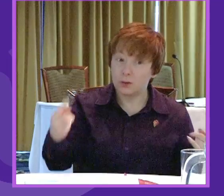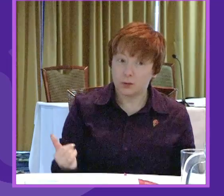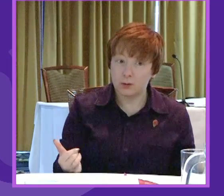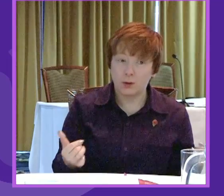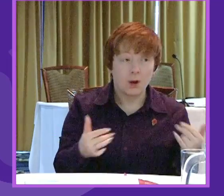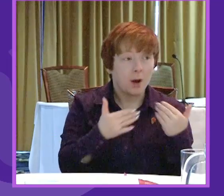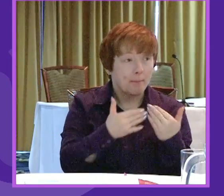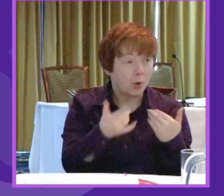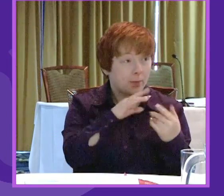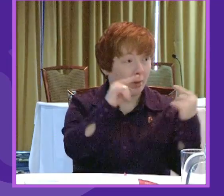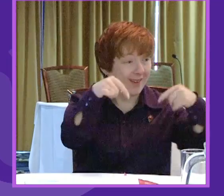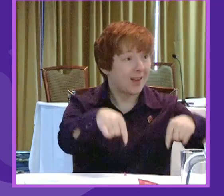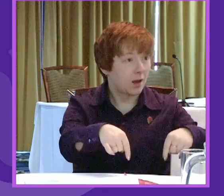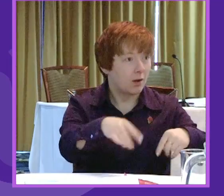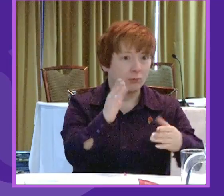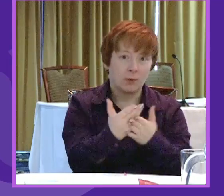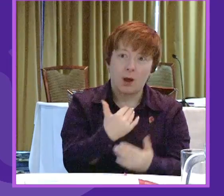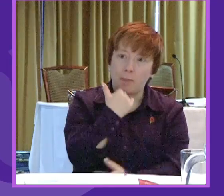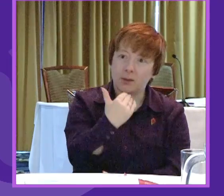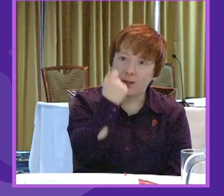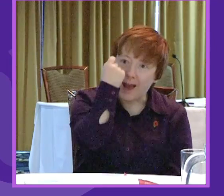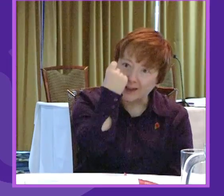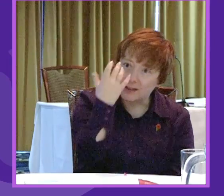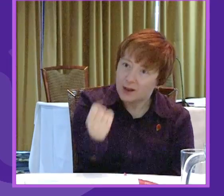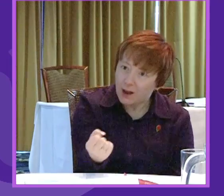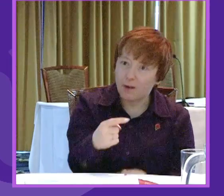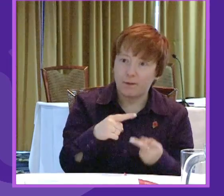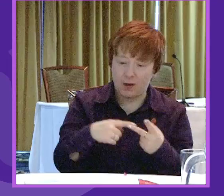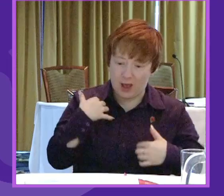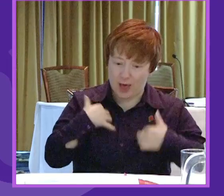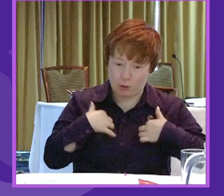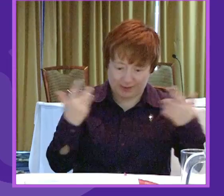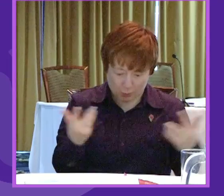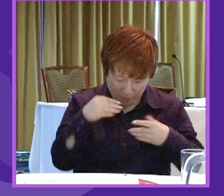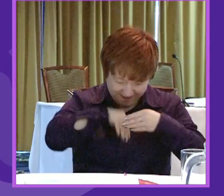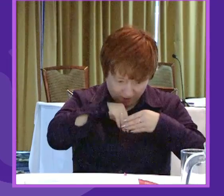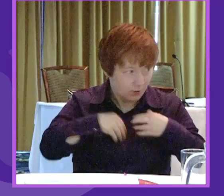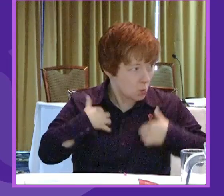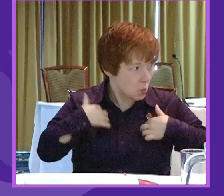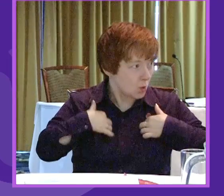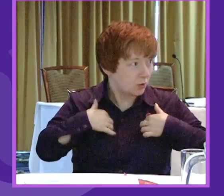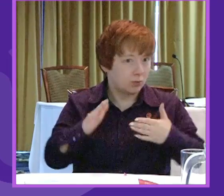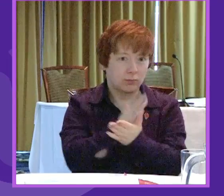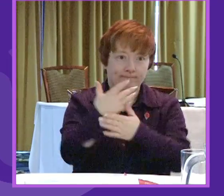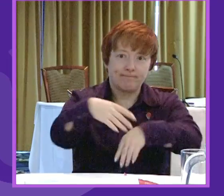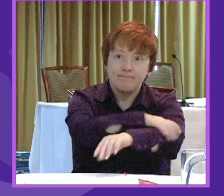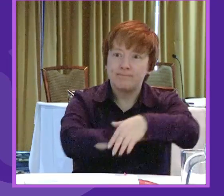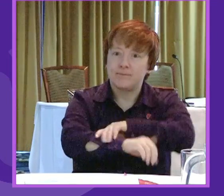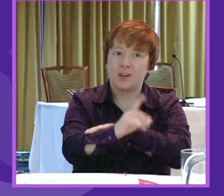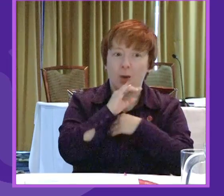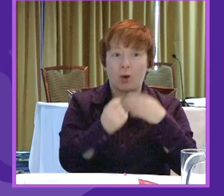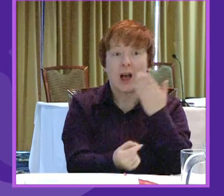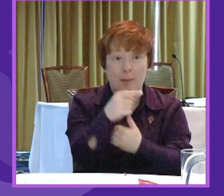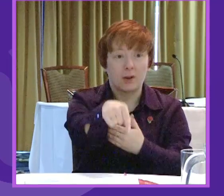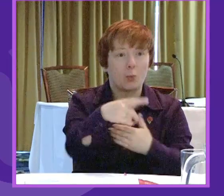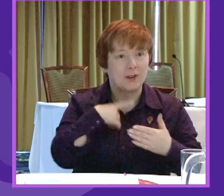the people, many of whom are probably in this room, who have the ideas and the enthusiasm somewhere inside to